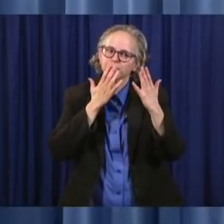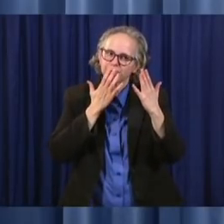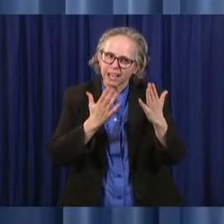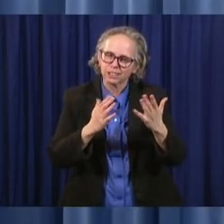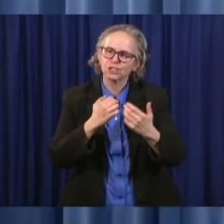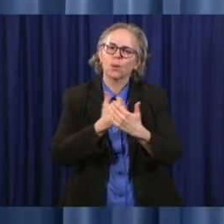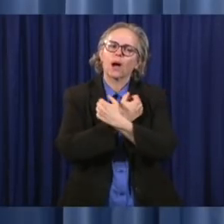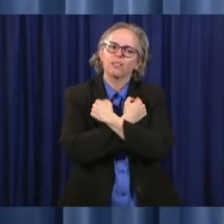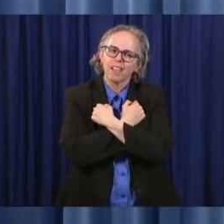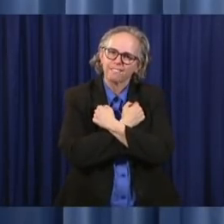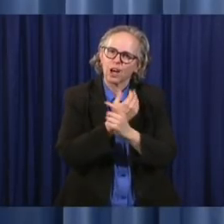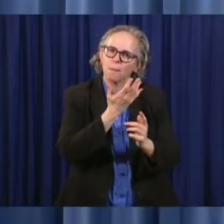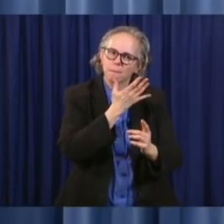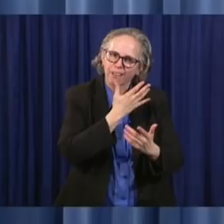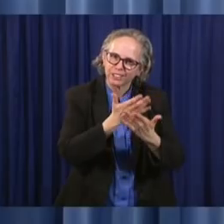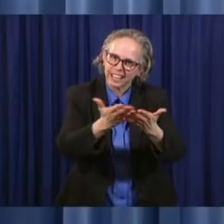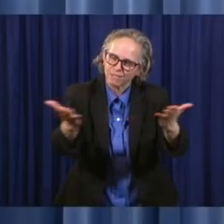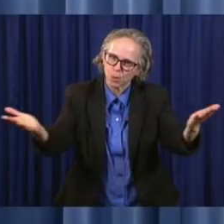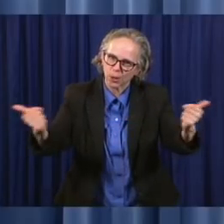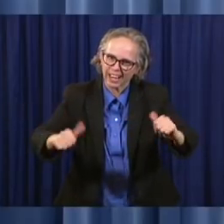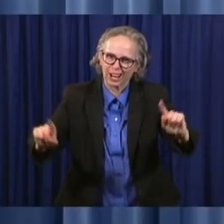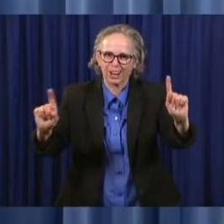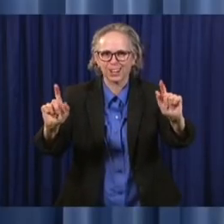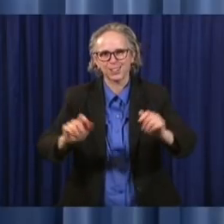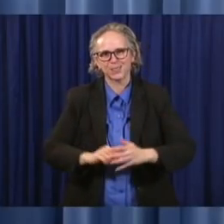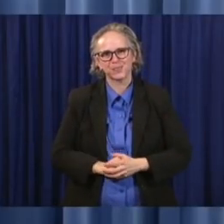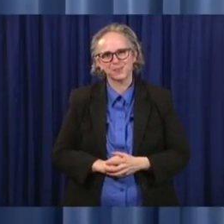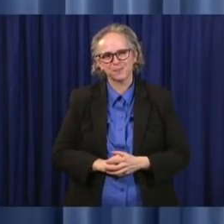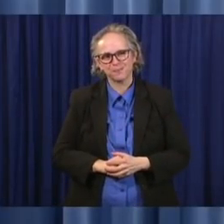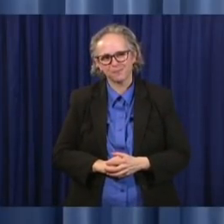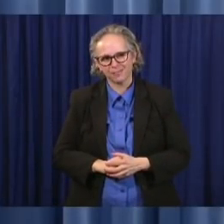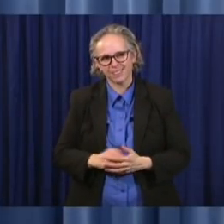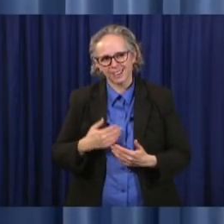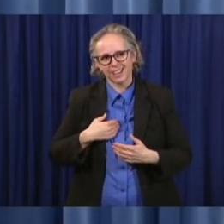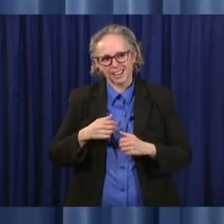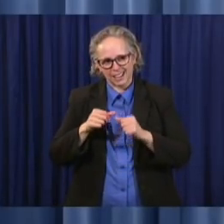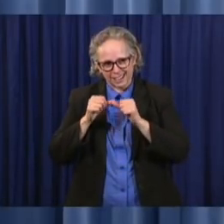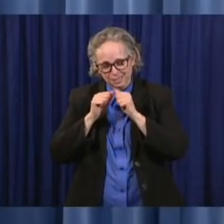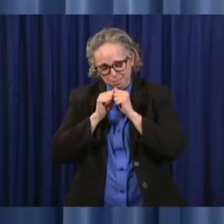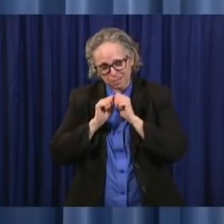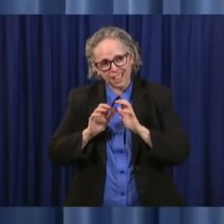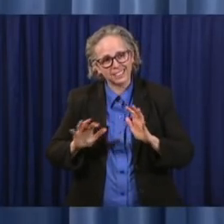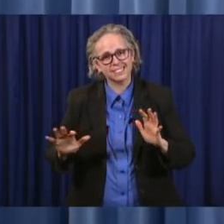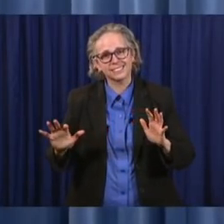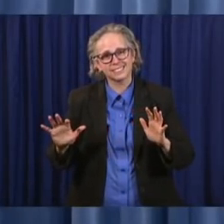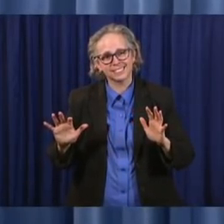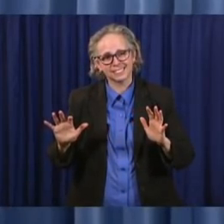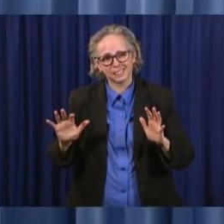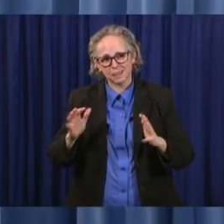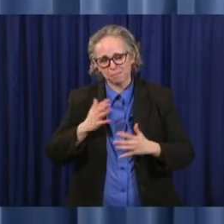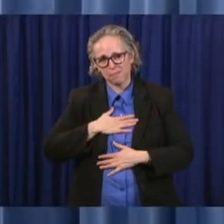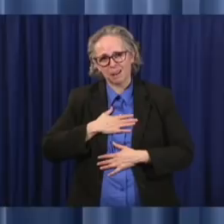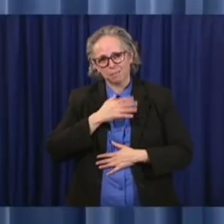mothers everywhere. I was certainly blessed with my mother.